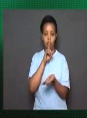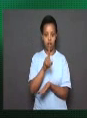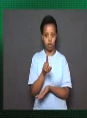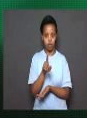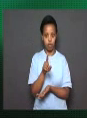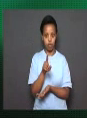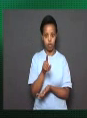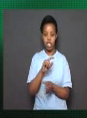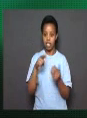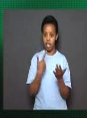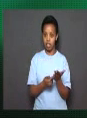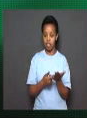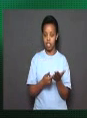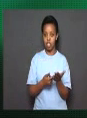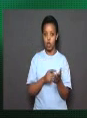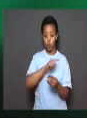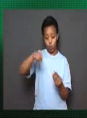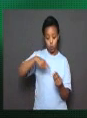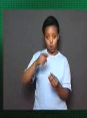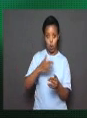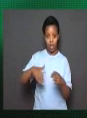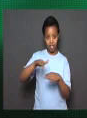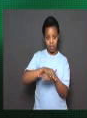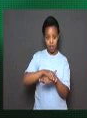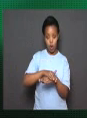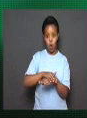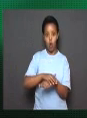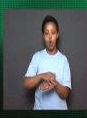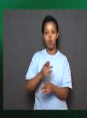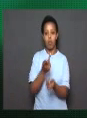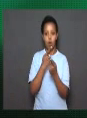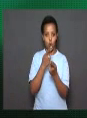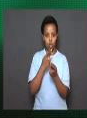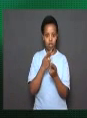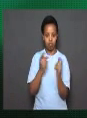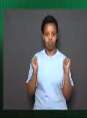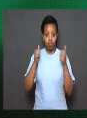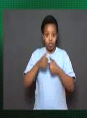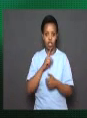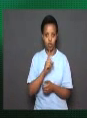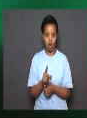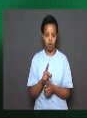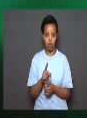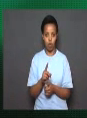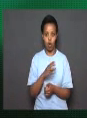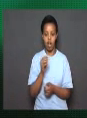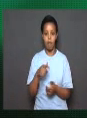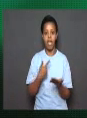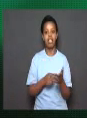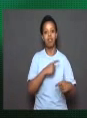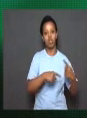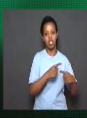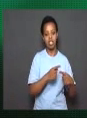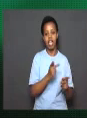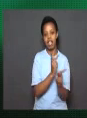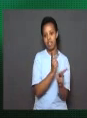is surrounded by a protein coat that protects these genes. An